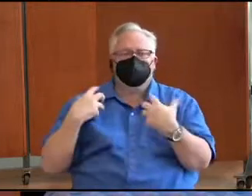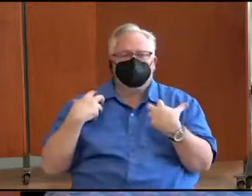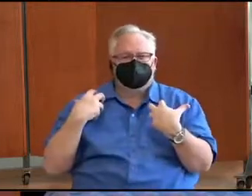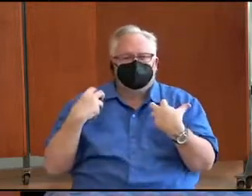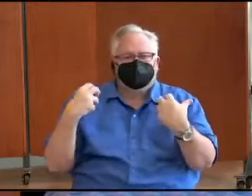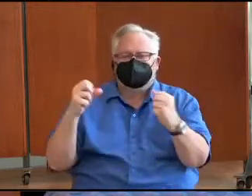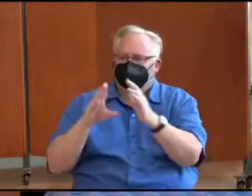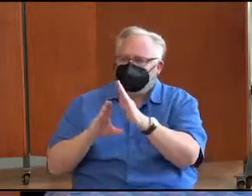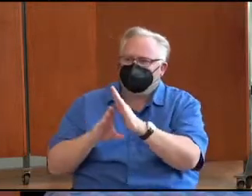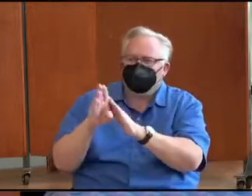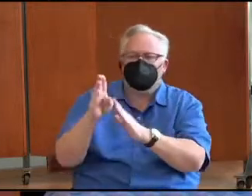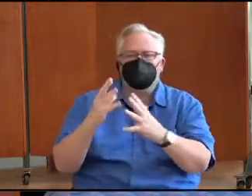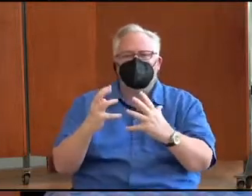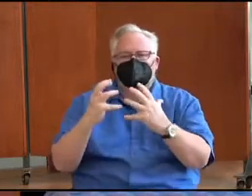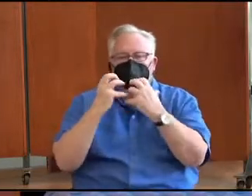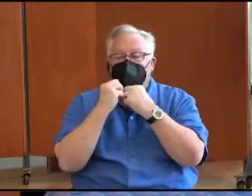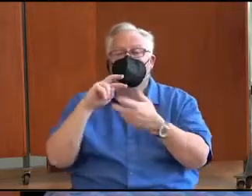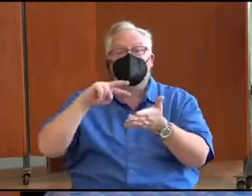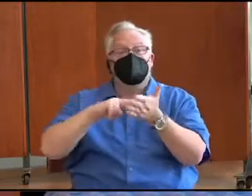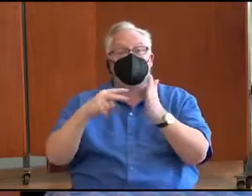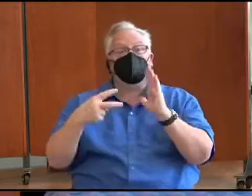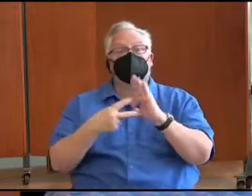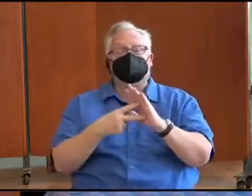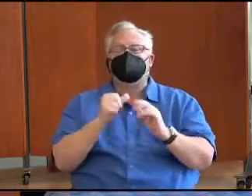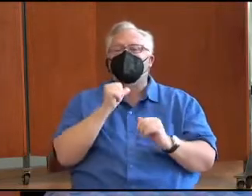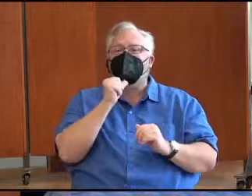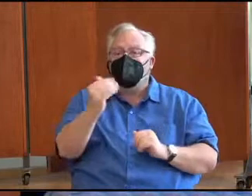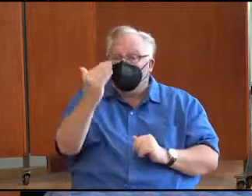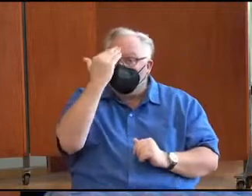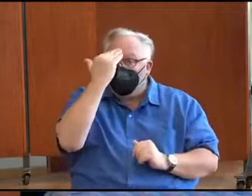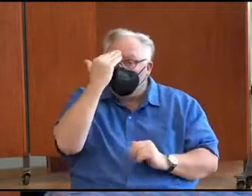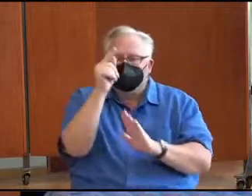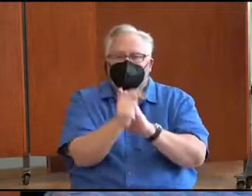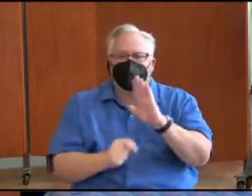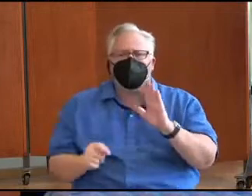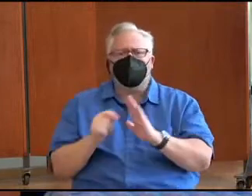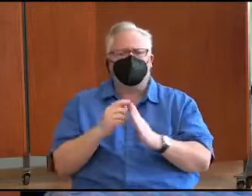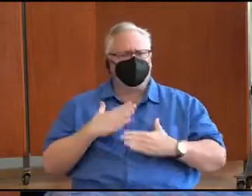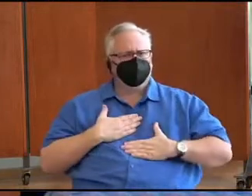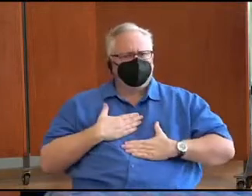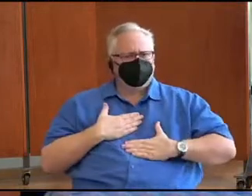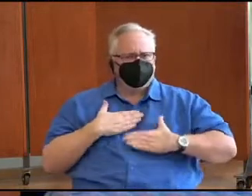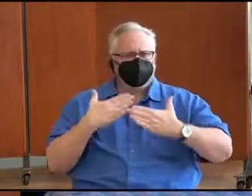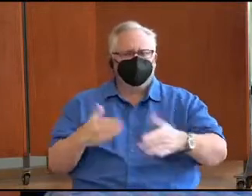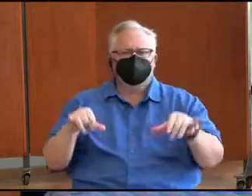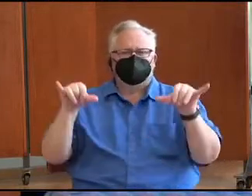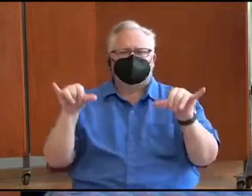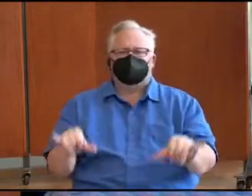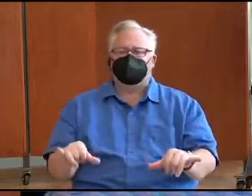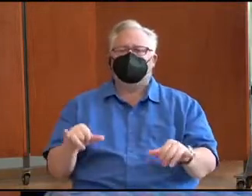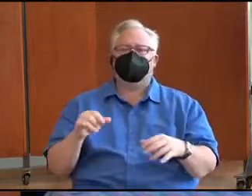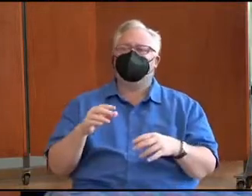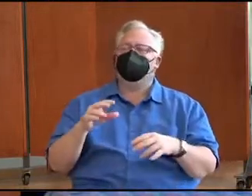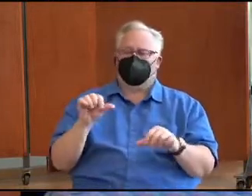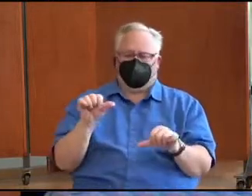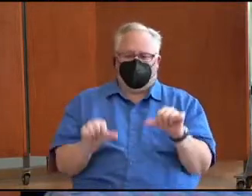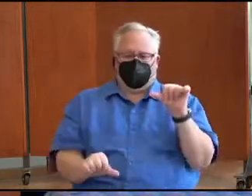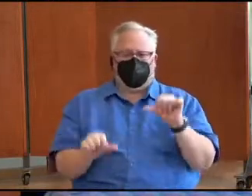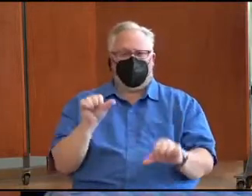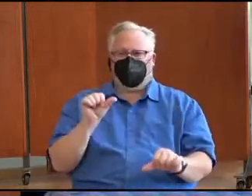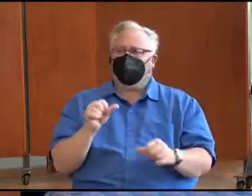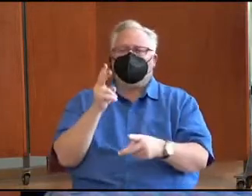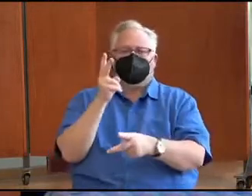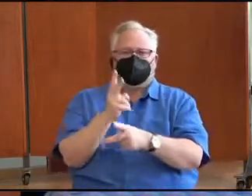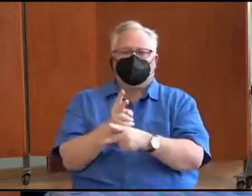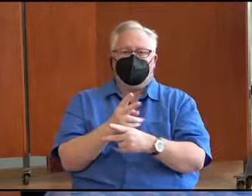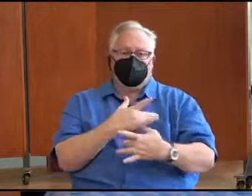willing to stay in the unknown, to stay in the uncertainty, to keep our hearts and our hands open